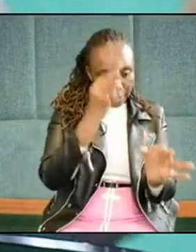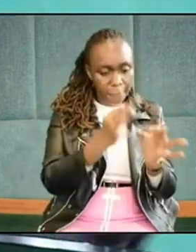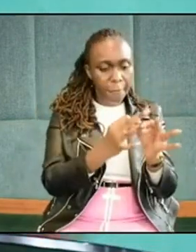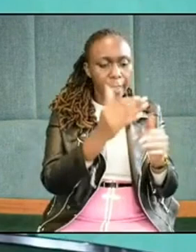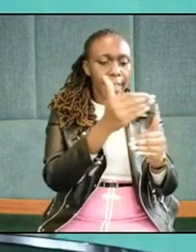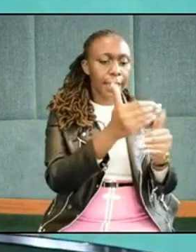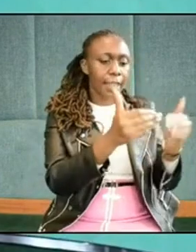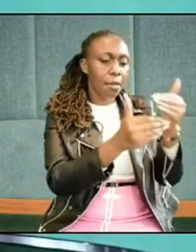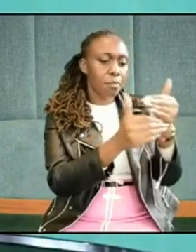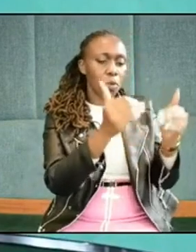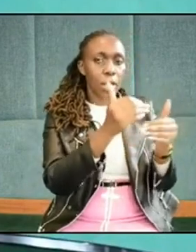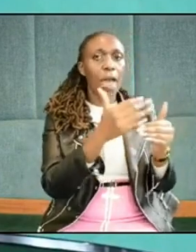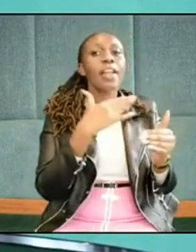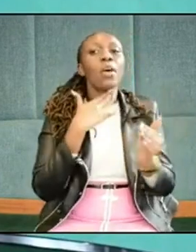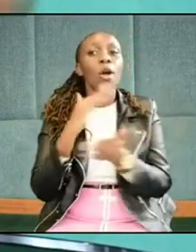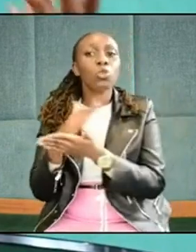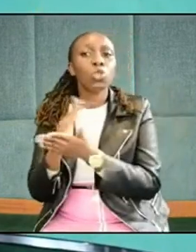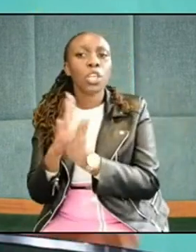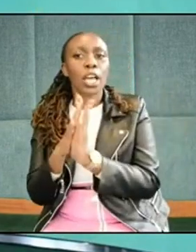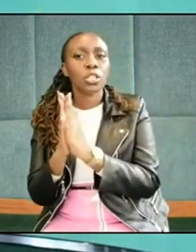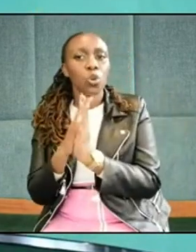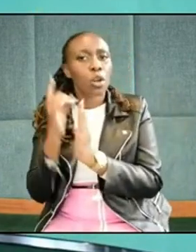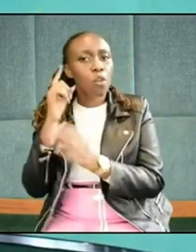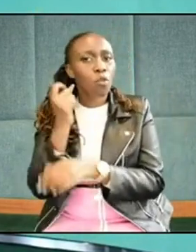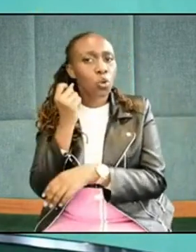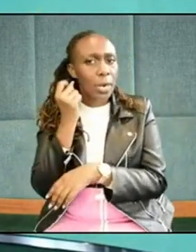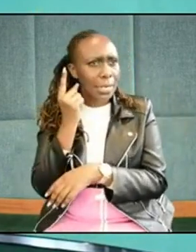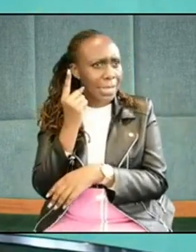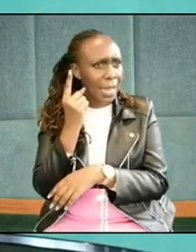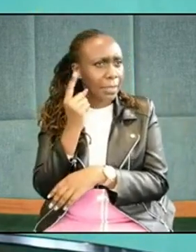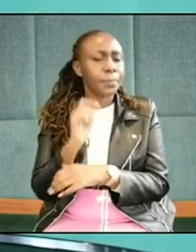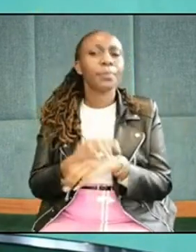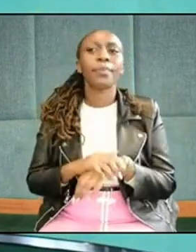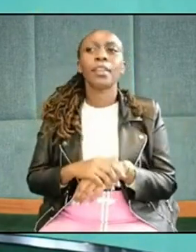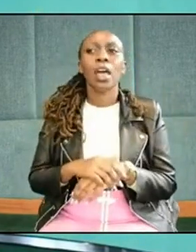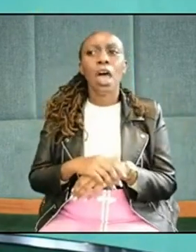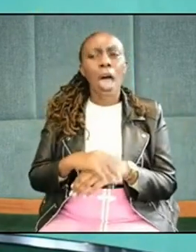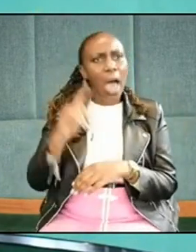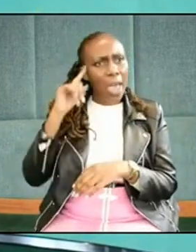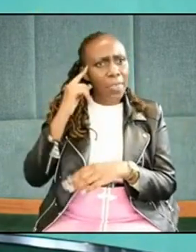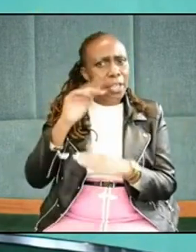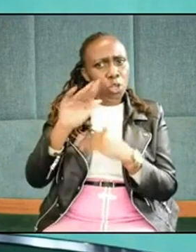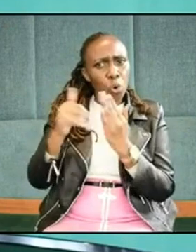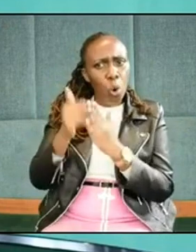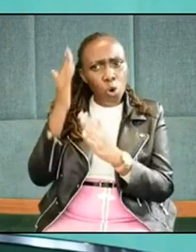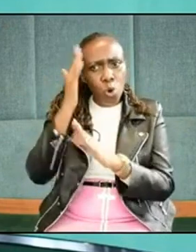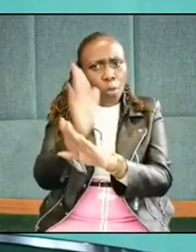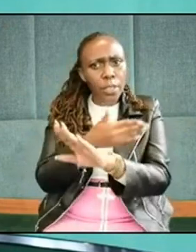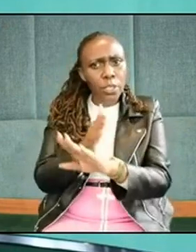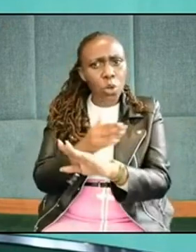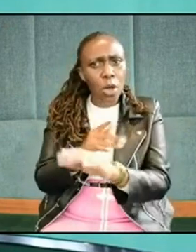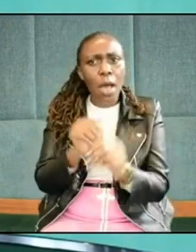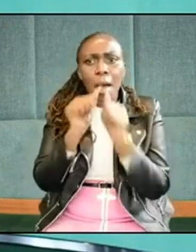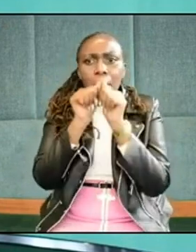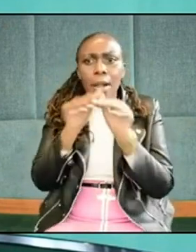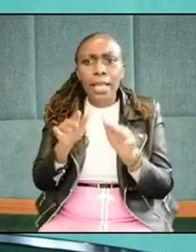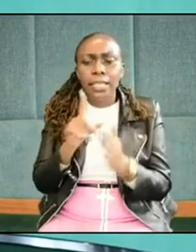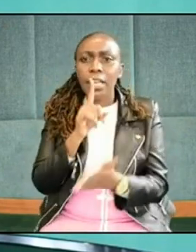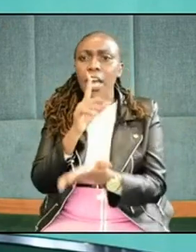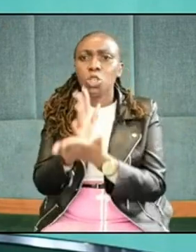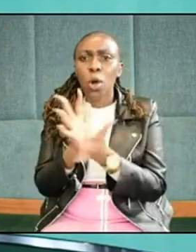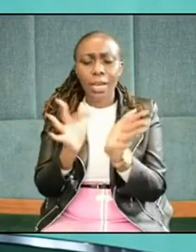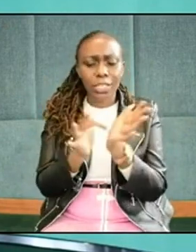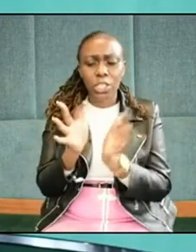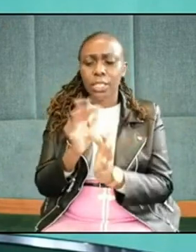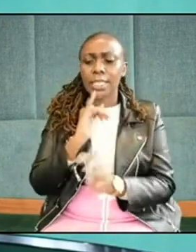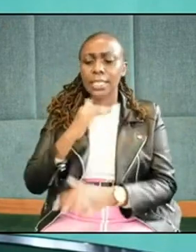the story in the interest of time. I think you all know the song, Blessed Assurance, Jesus is Mine. This